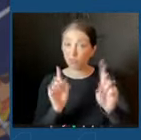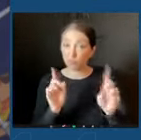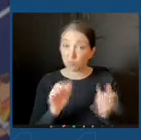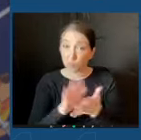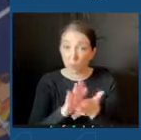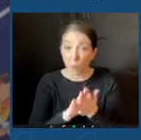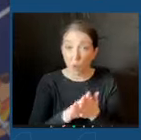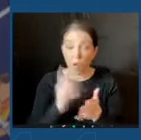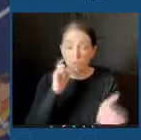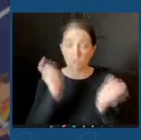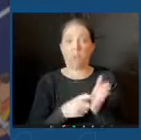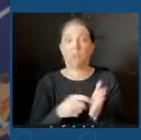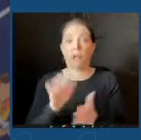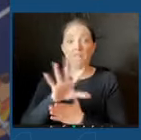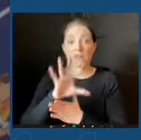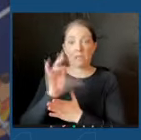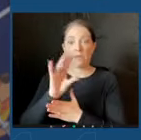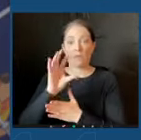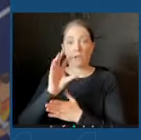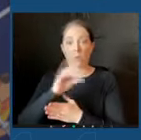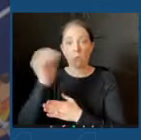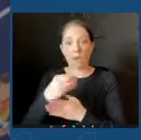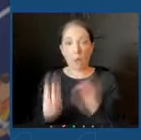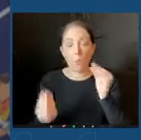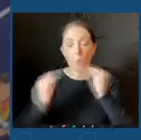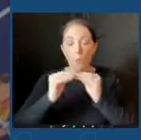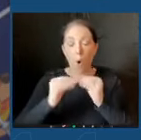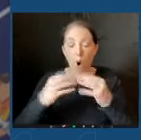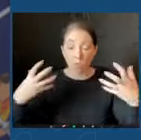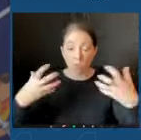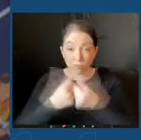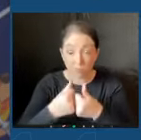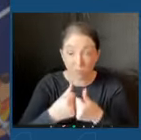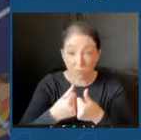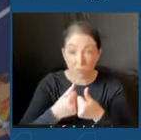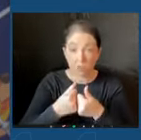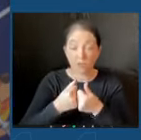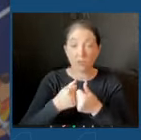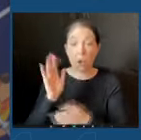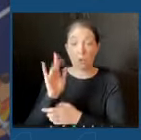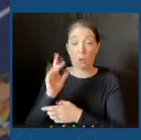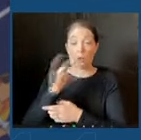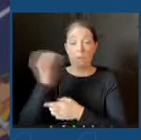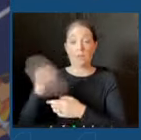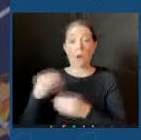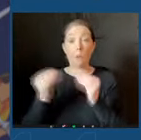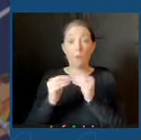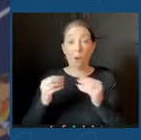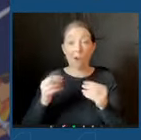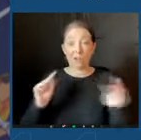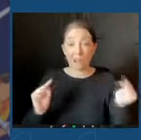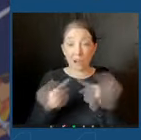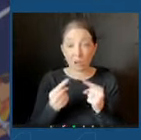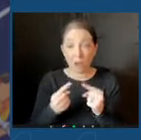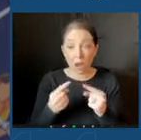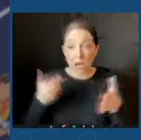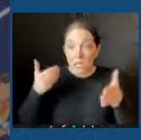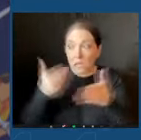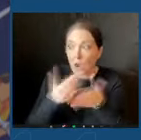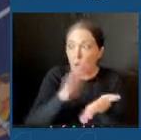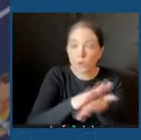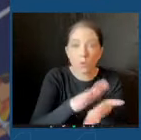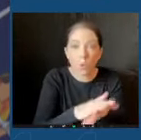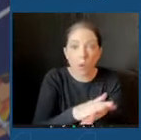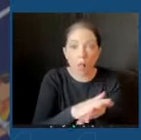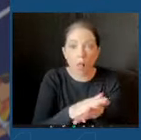crashes and 25% more injuries in streets near schools. So you can't ignore the statistics. Something